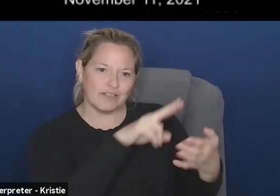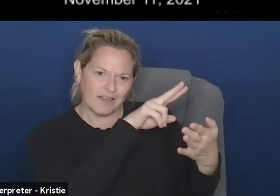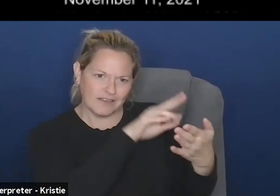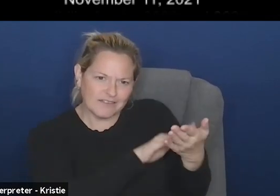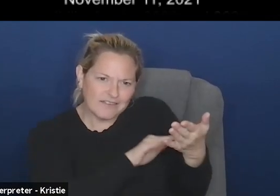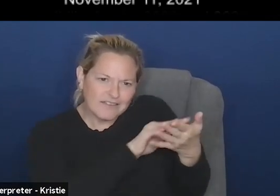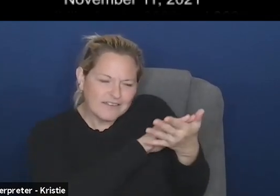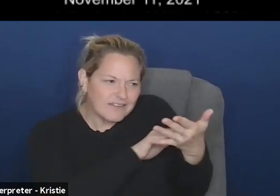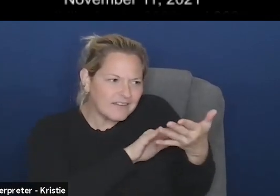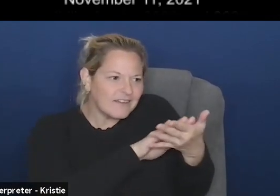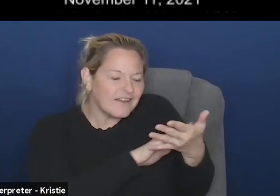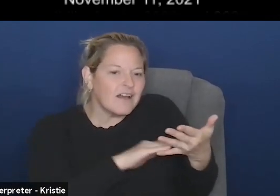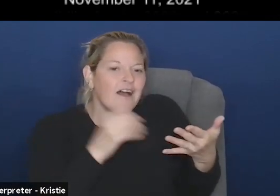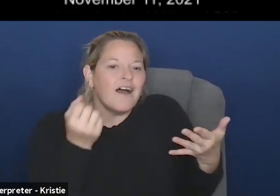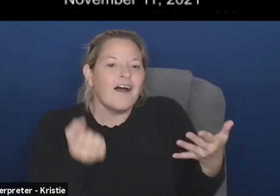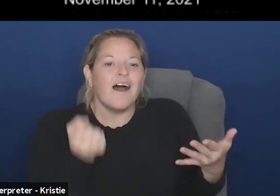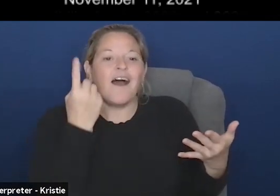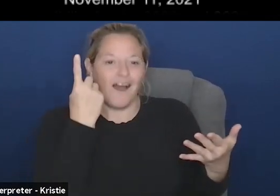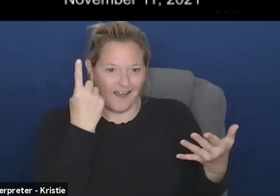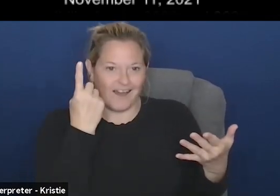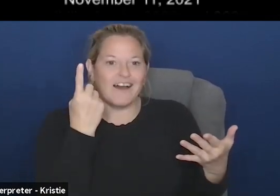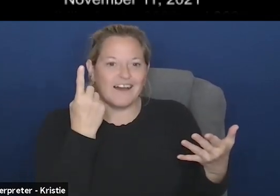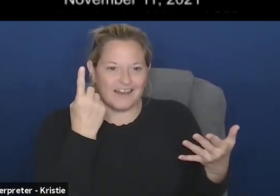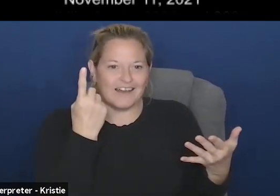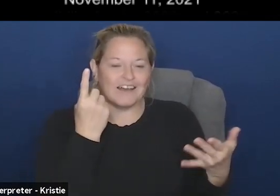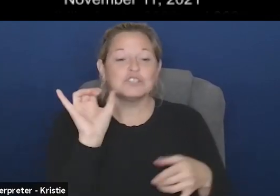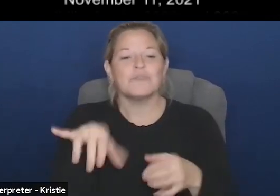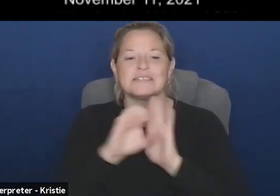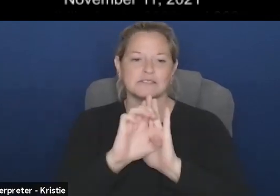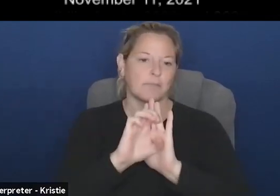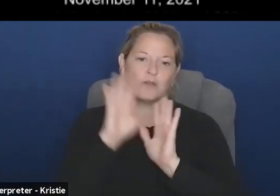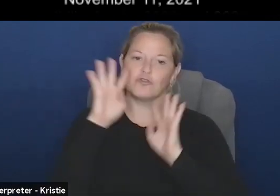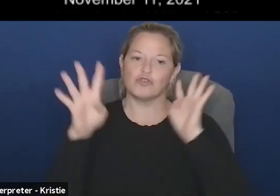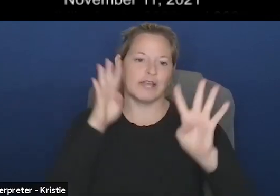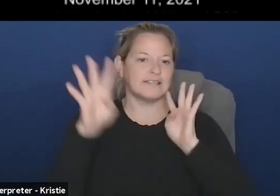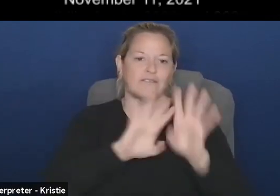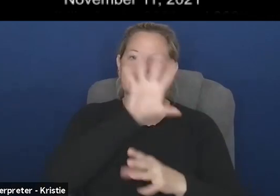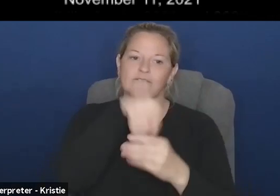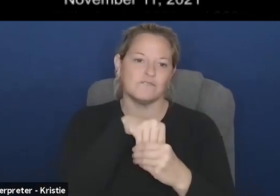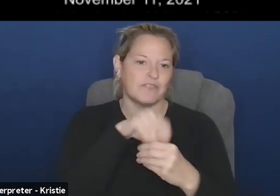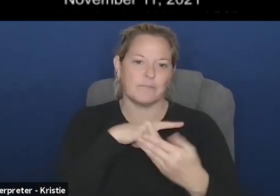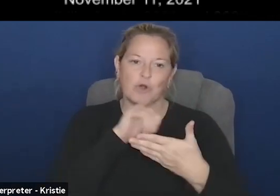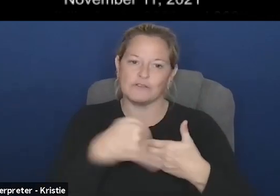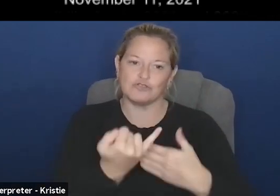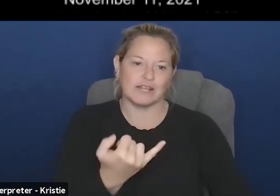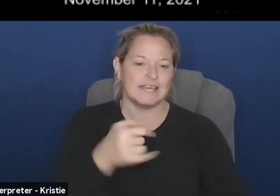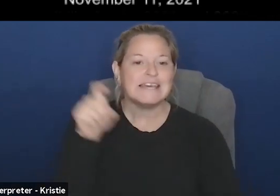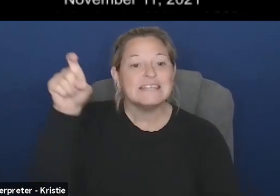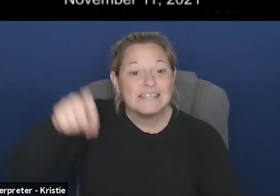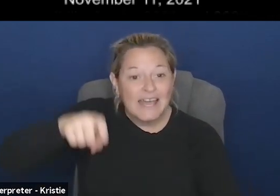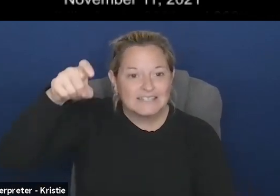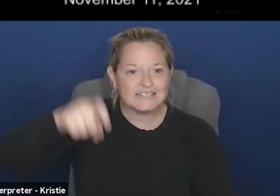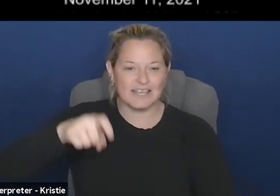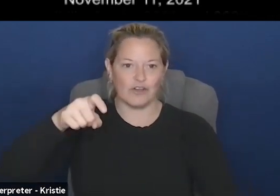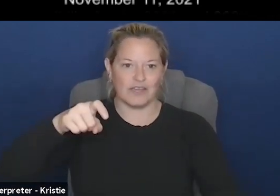So that's an example of the kind of creativity that is necessary in thinking